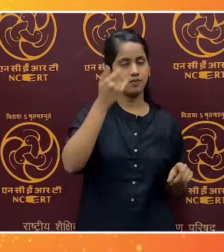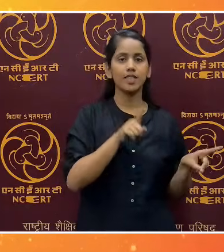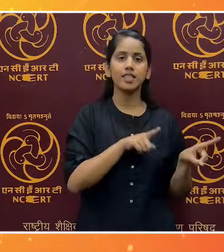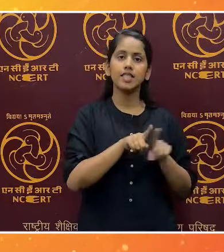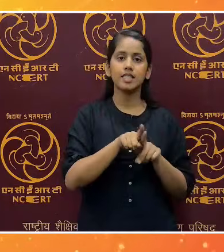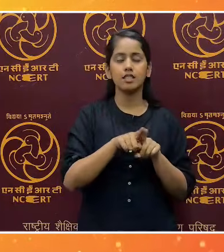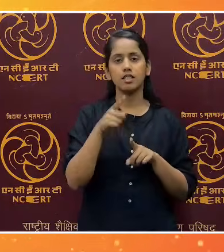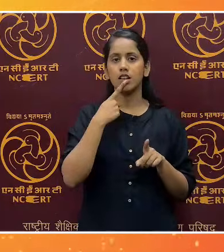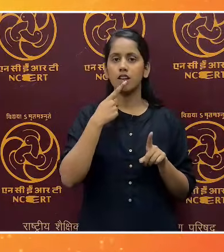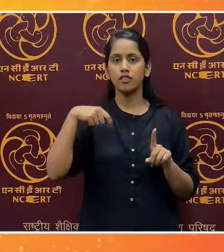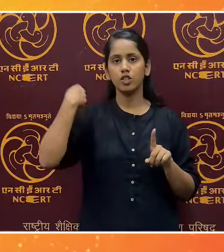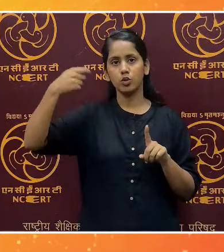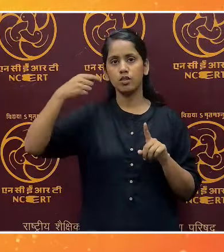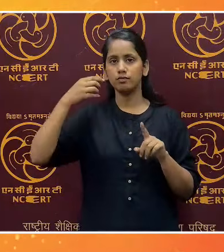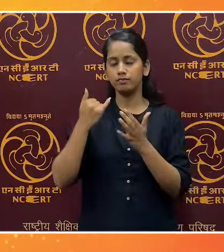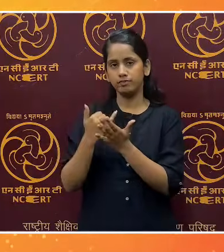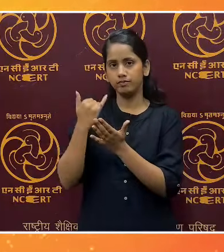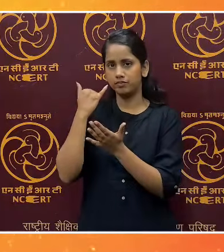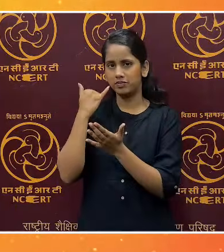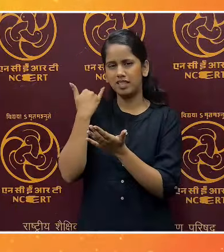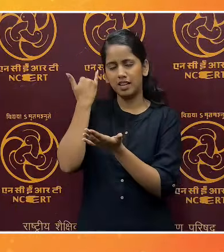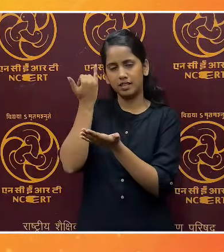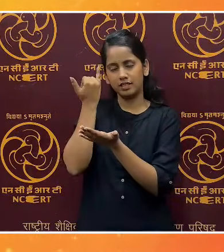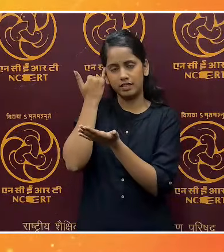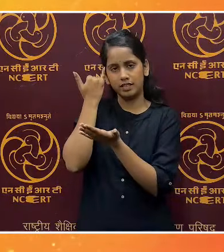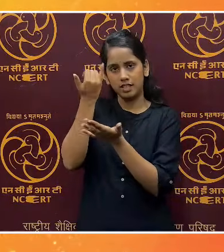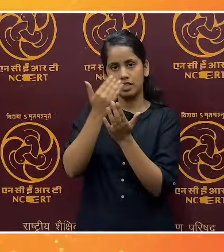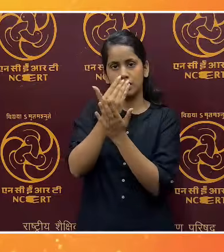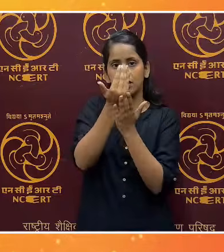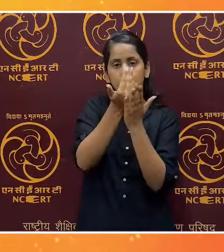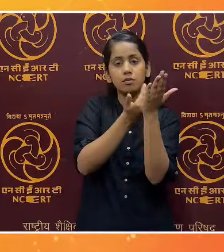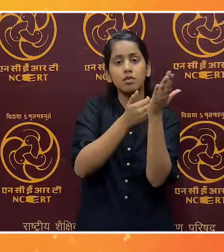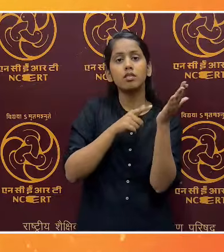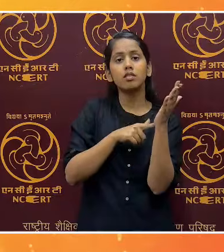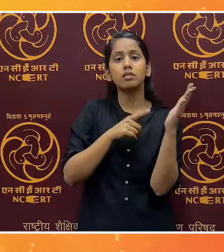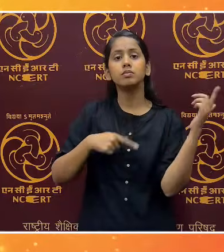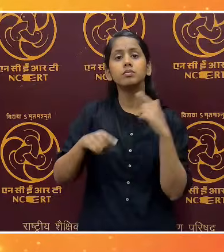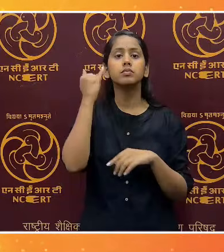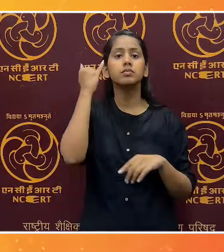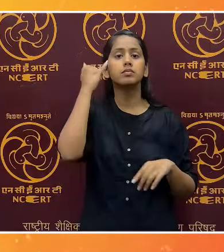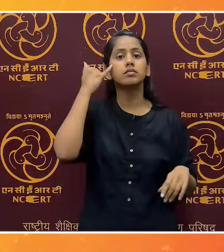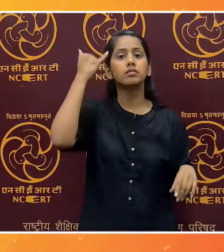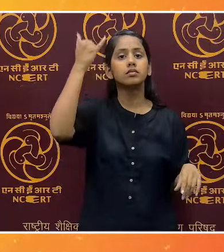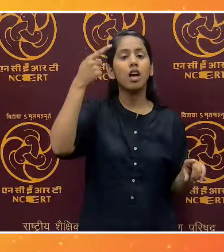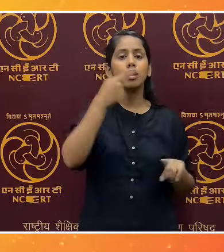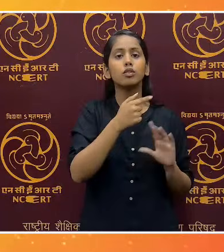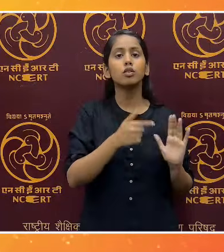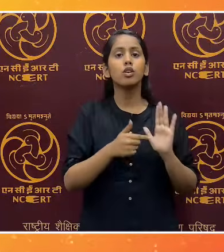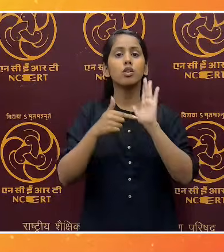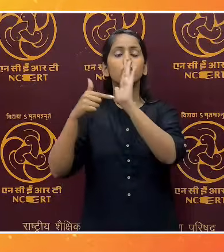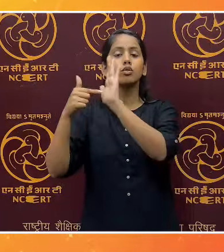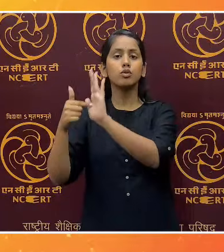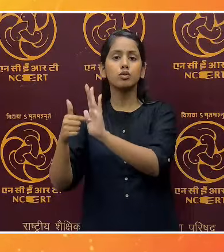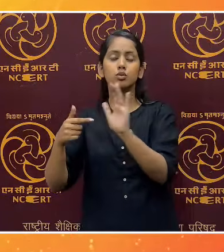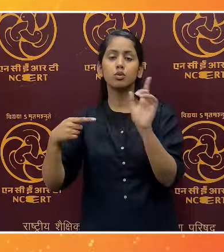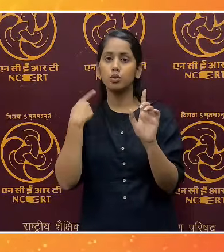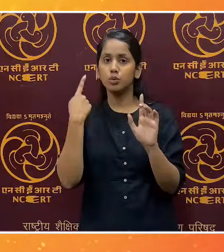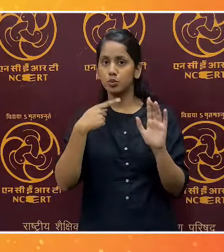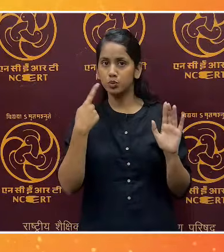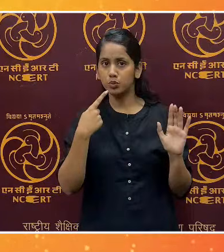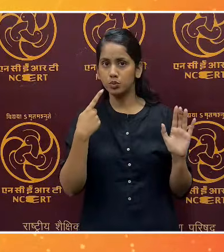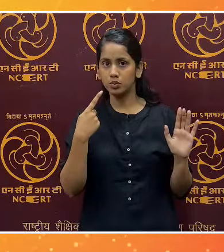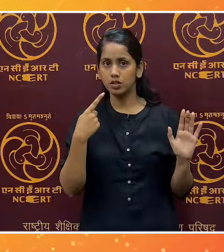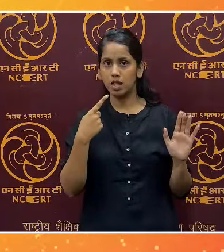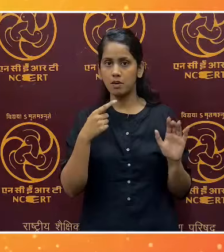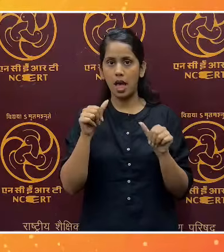the reference of this video. In this program, the idea was to show the story of